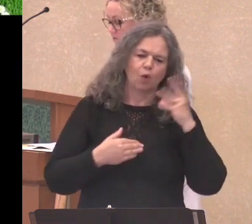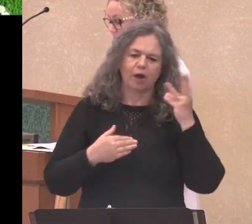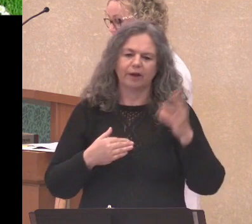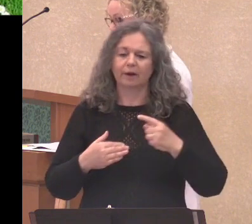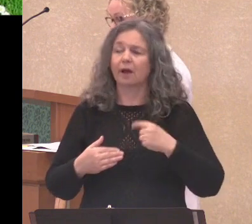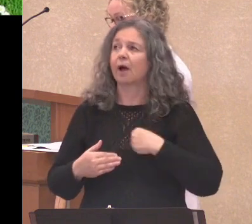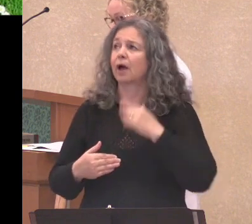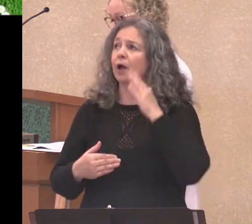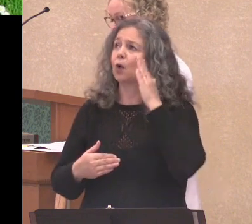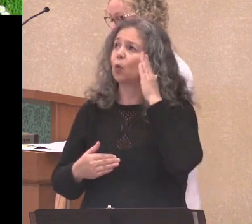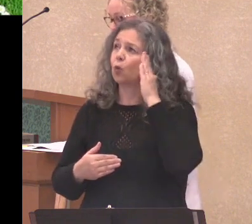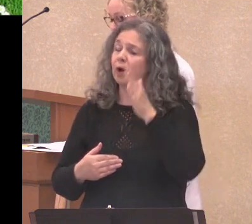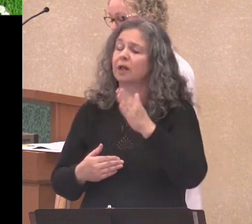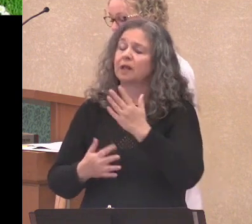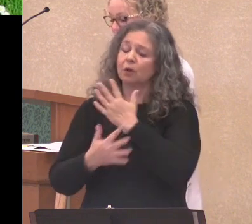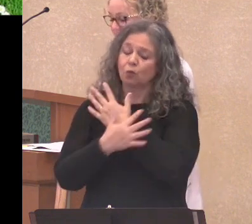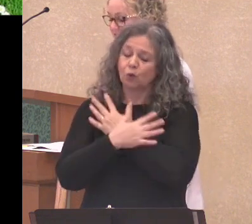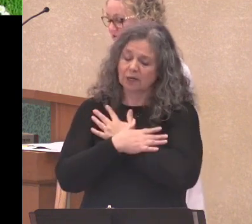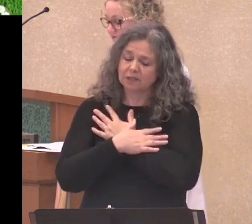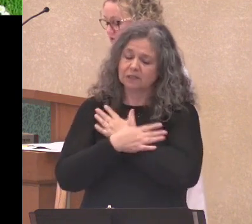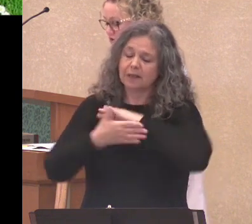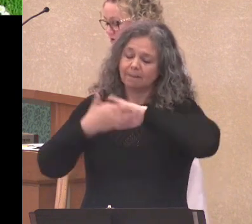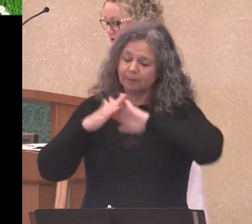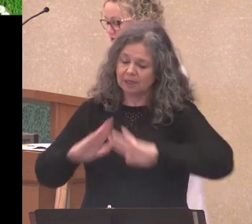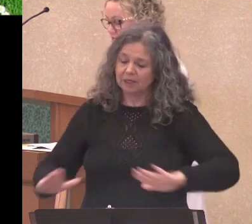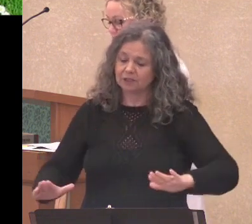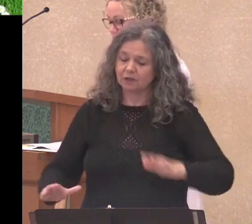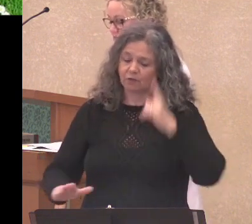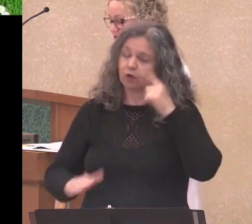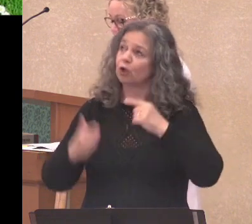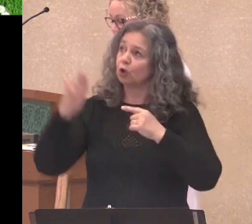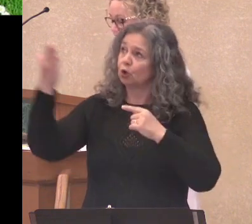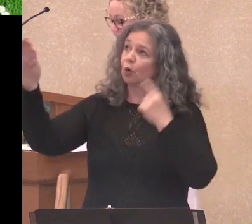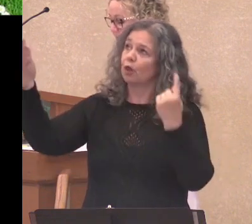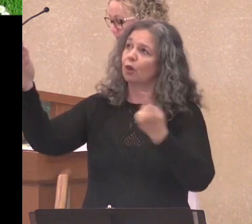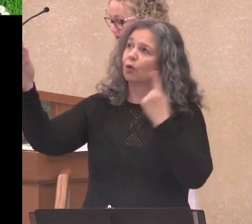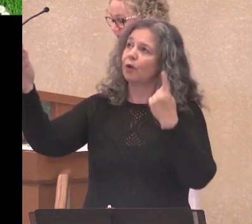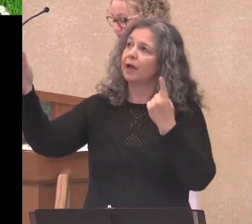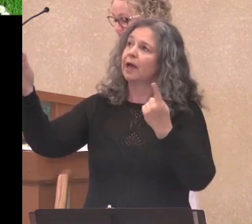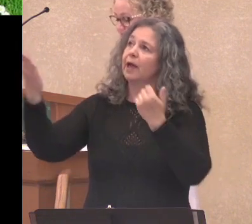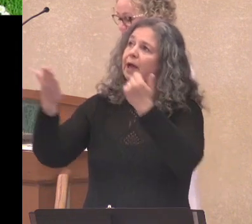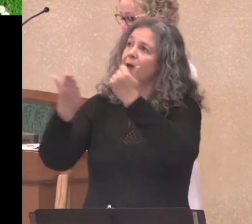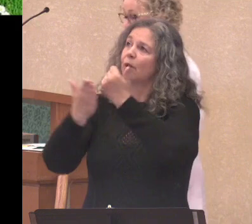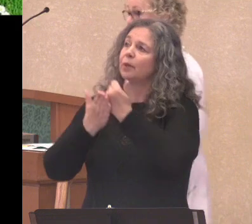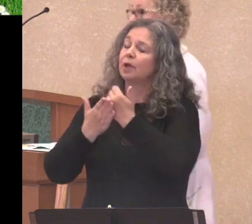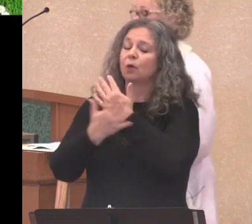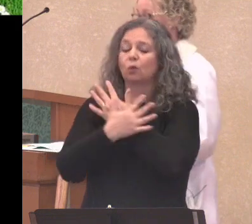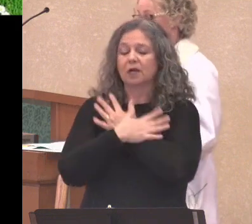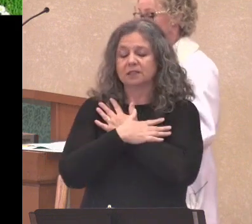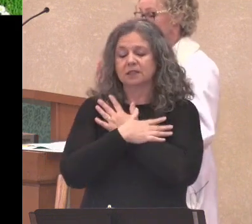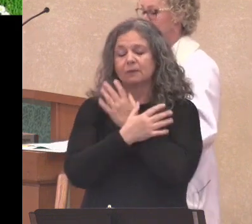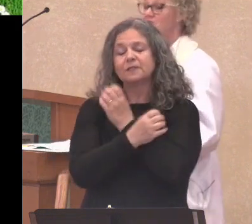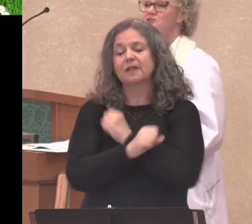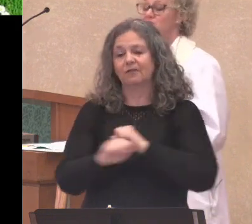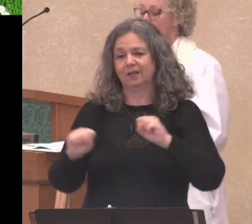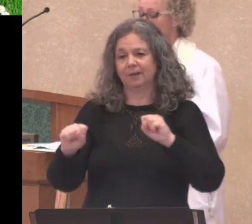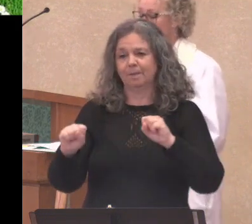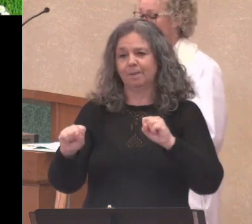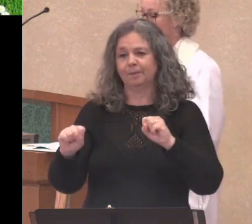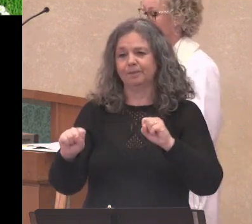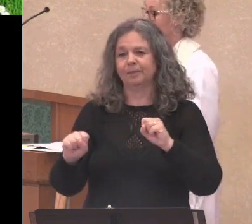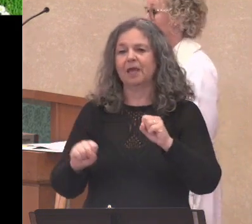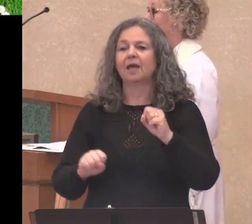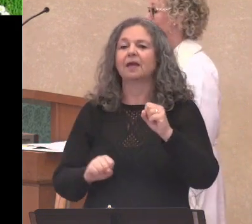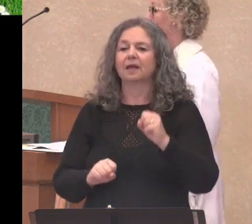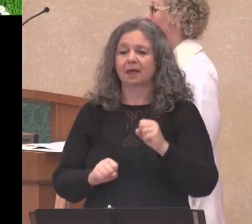I will both lie down and sleep in peace. For you alone, O Lord, make me lie down in safety." So here the psalmist